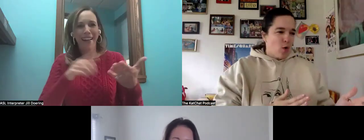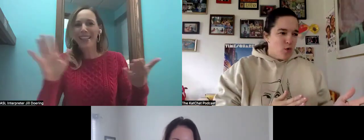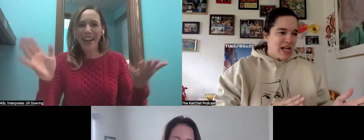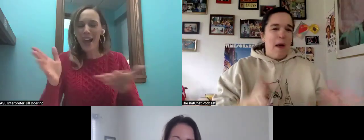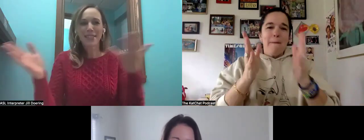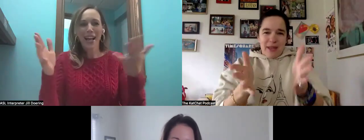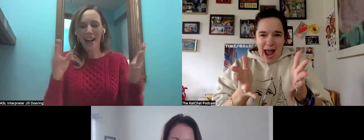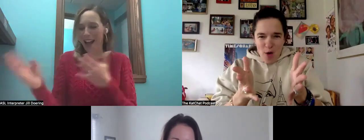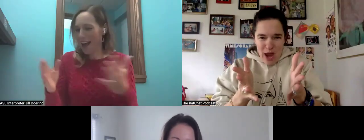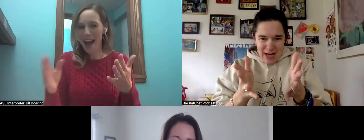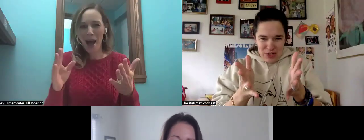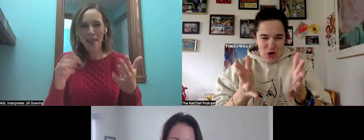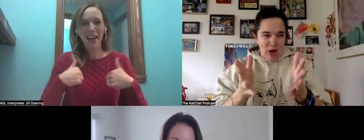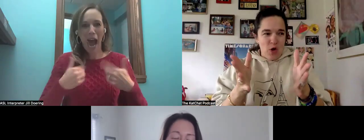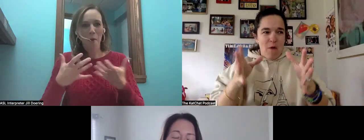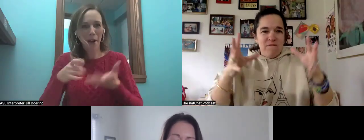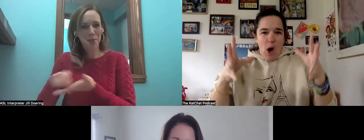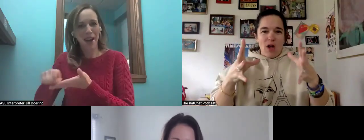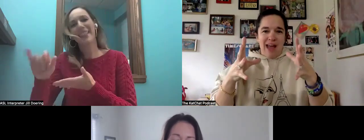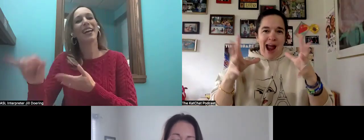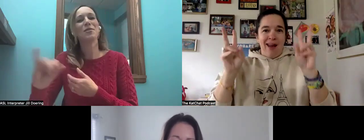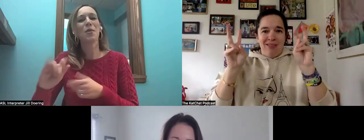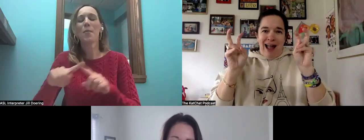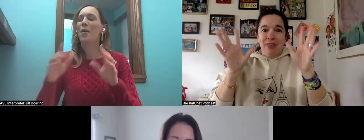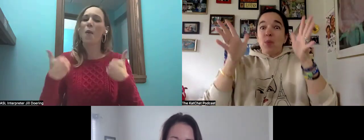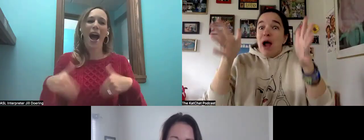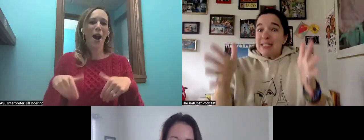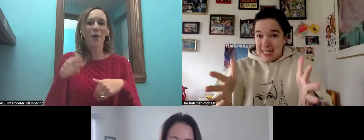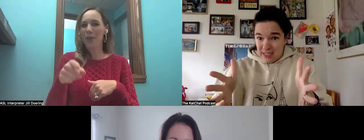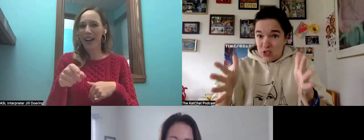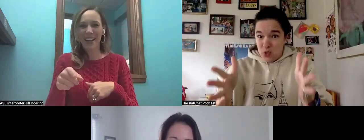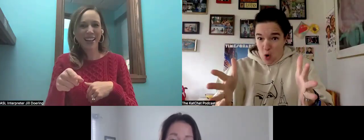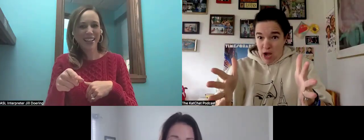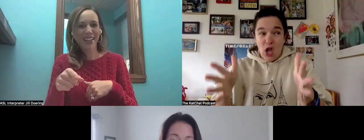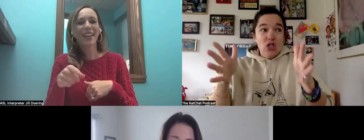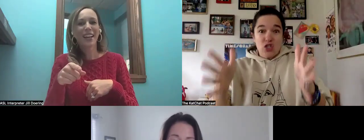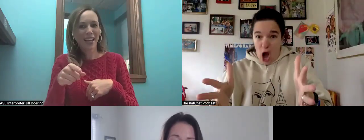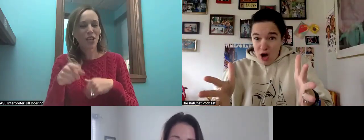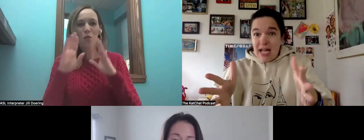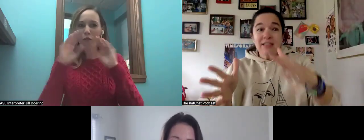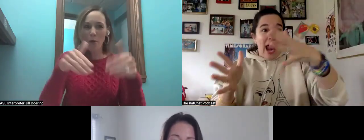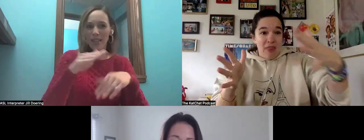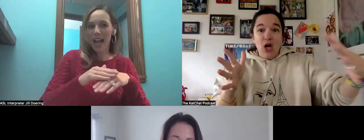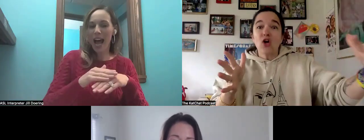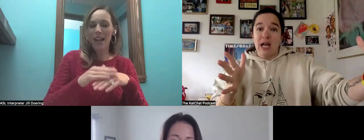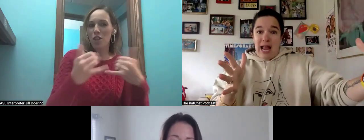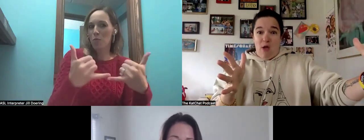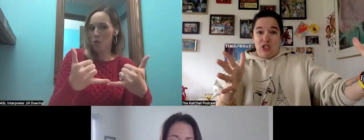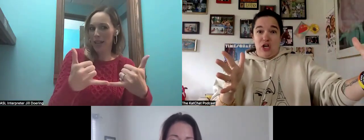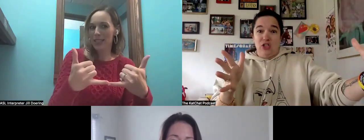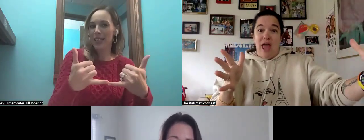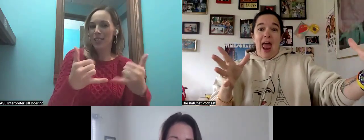and I'm gonna go do this. But now we enter, you focus on like the present. story, Charlotte and the